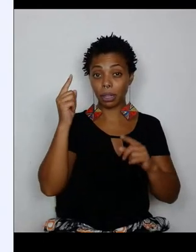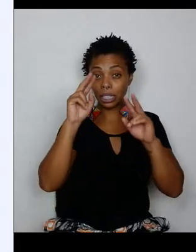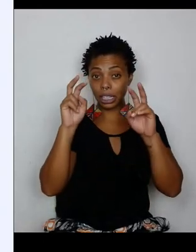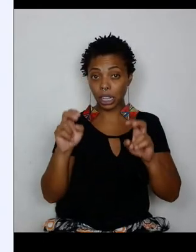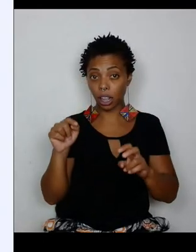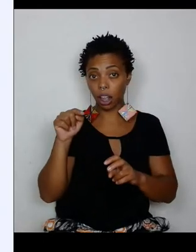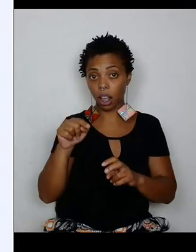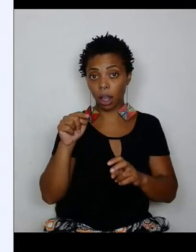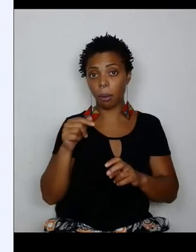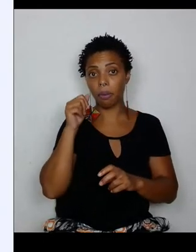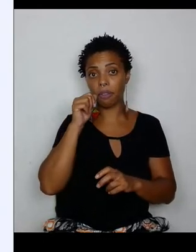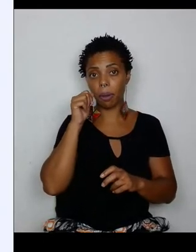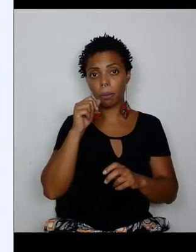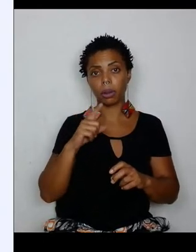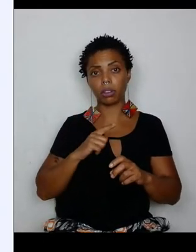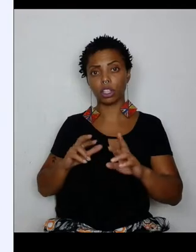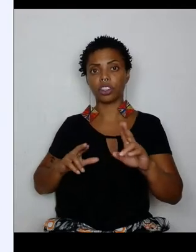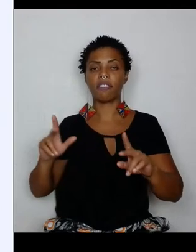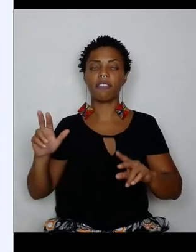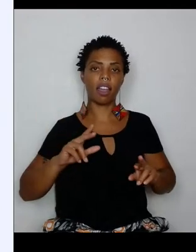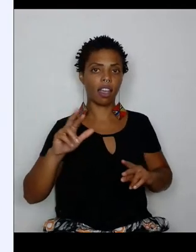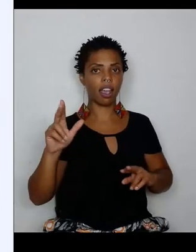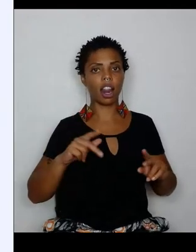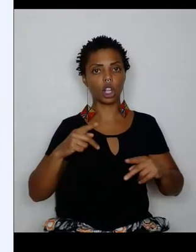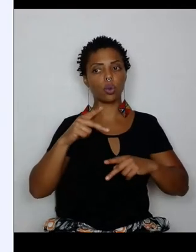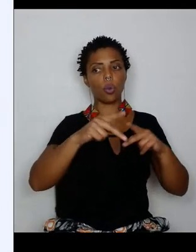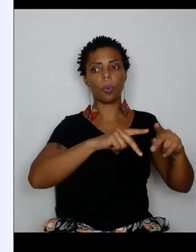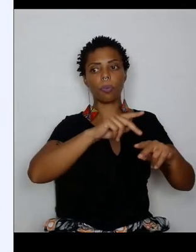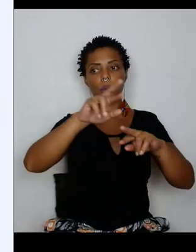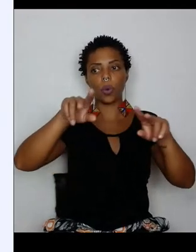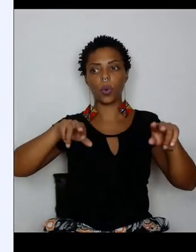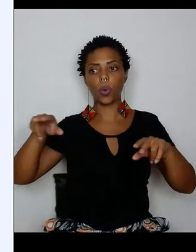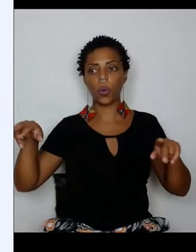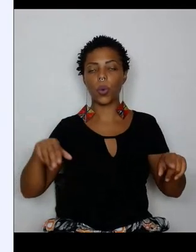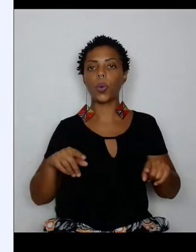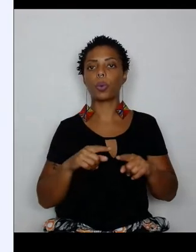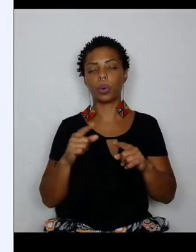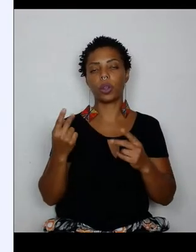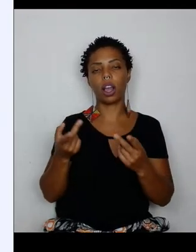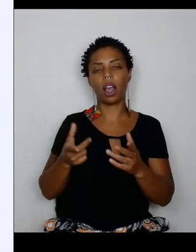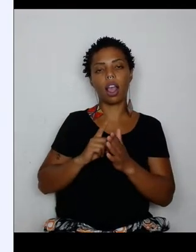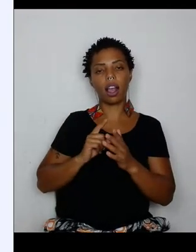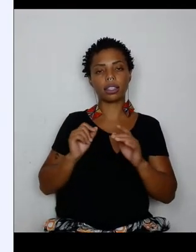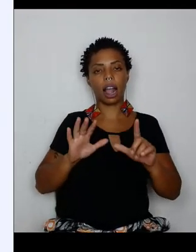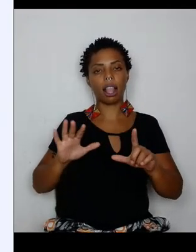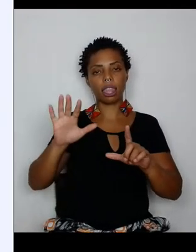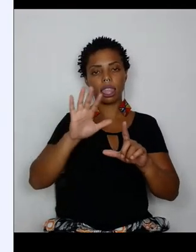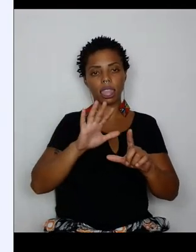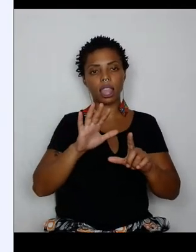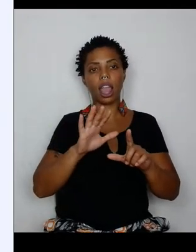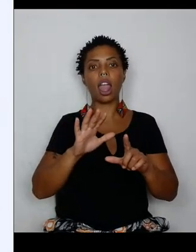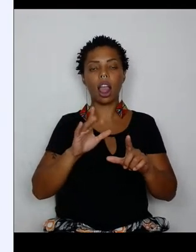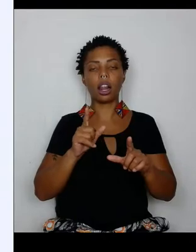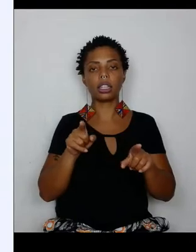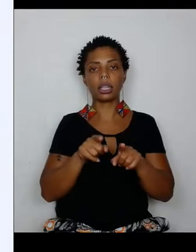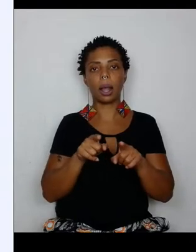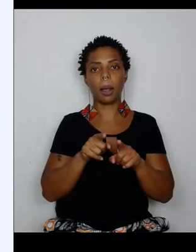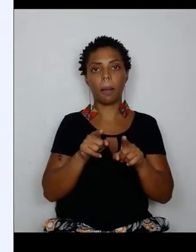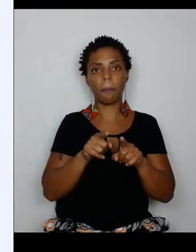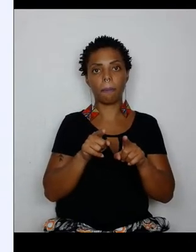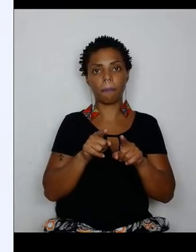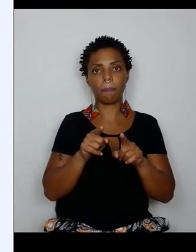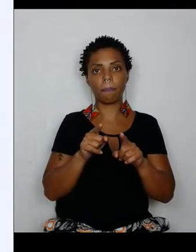audiences compliant in the earlier canvas at the left and powerfully centered in the later one at the right